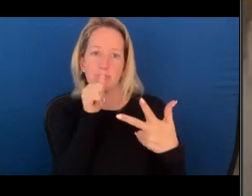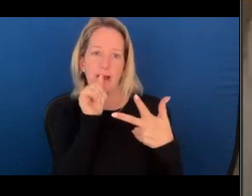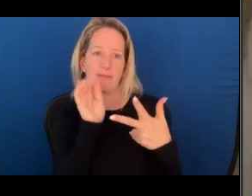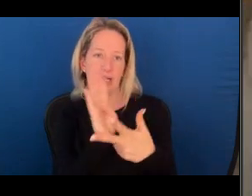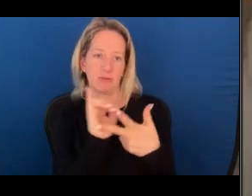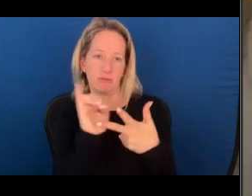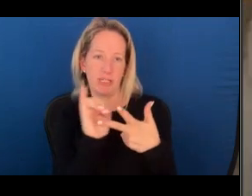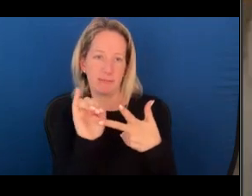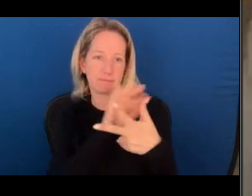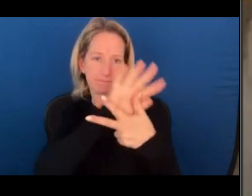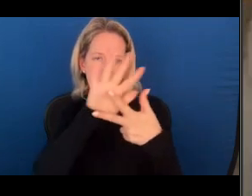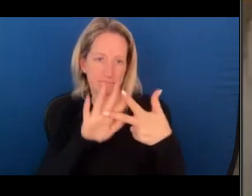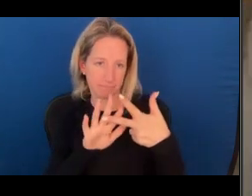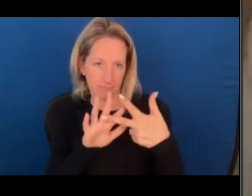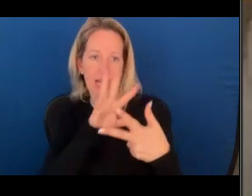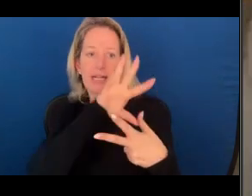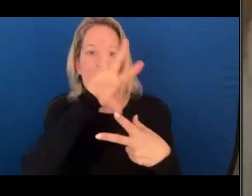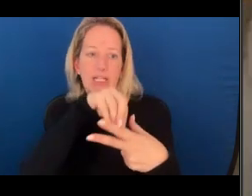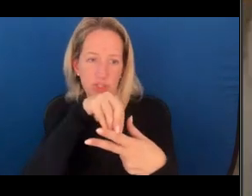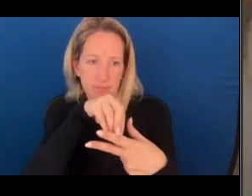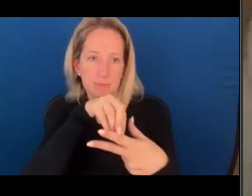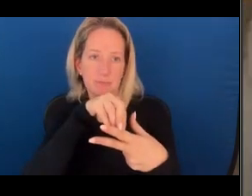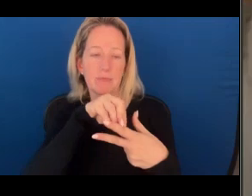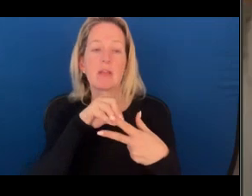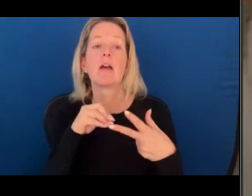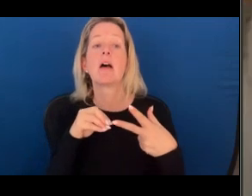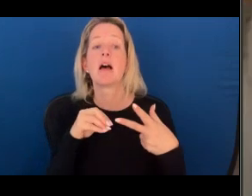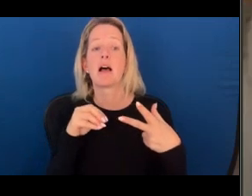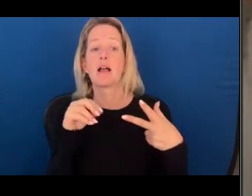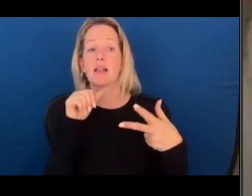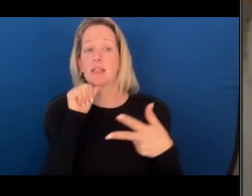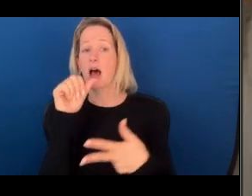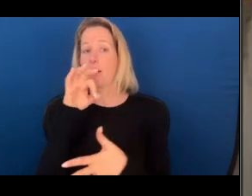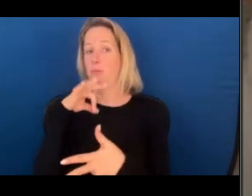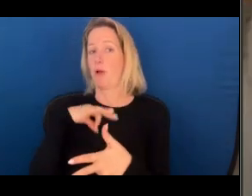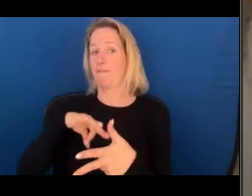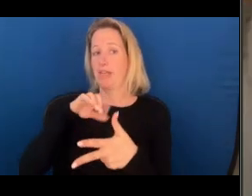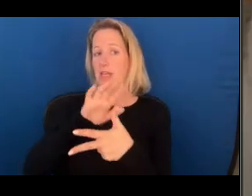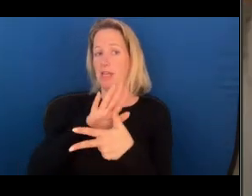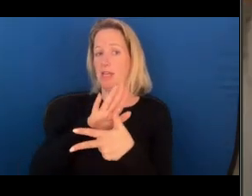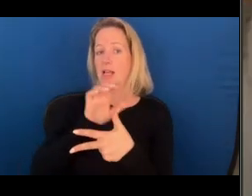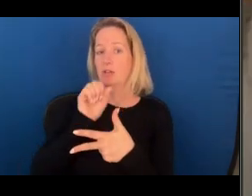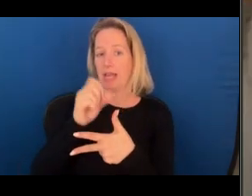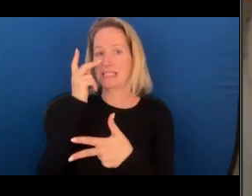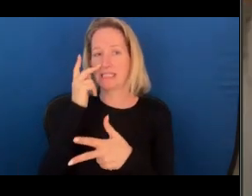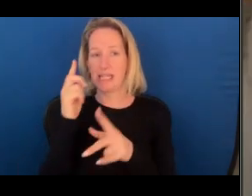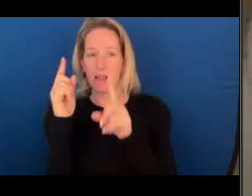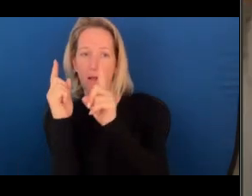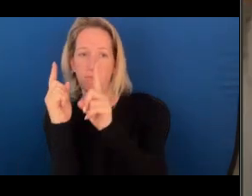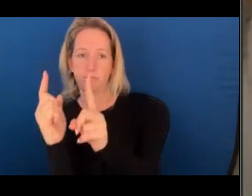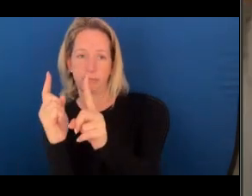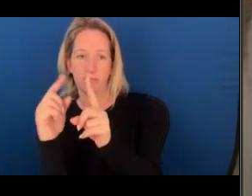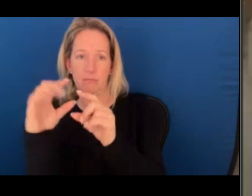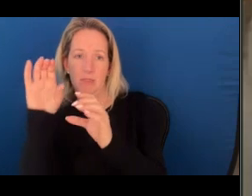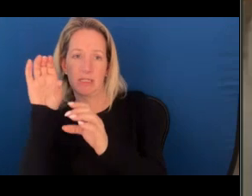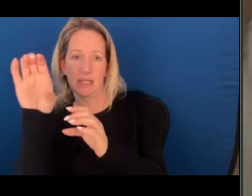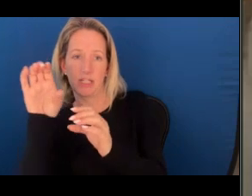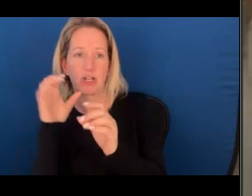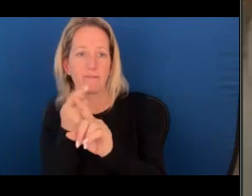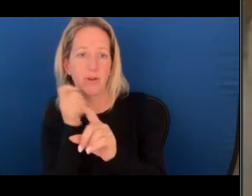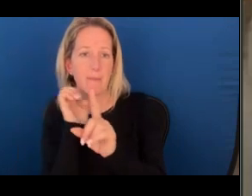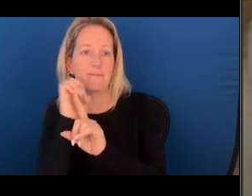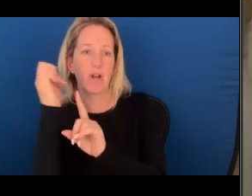of engagement. However, within that nonprofit bar, you can see that there's a small section of participation from